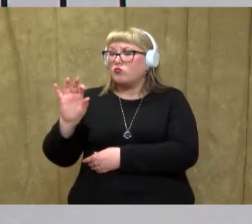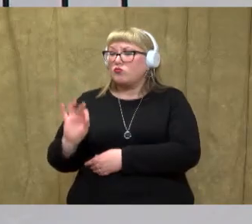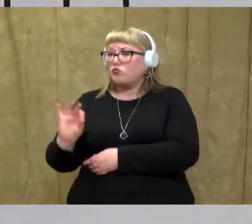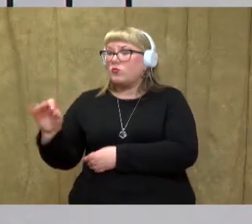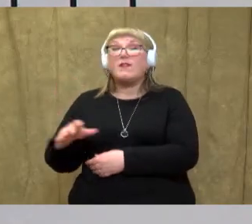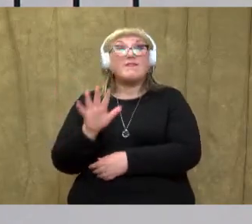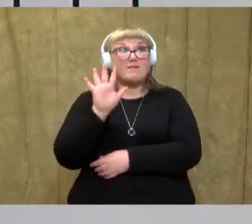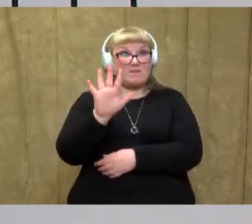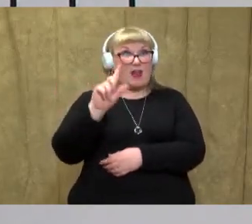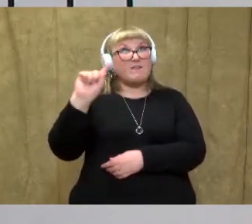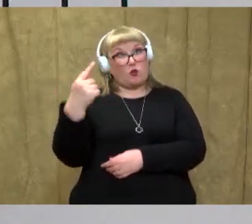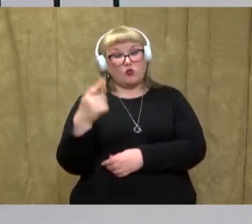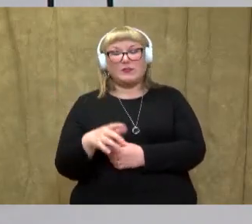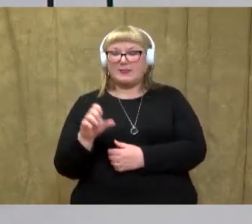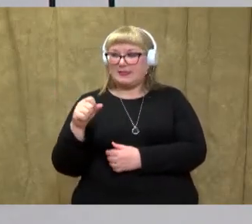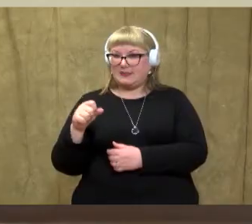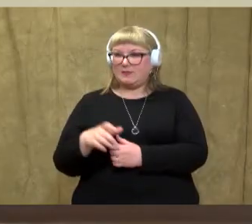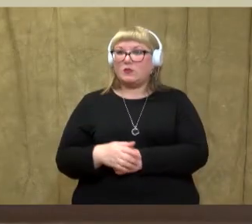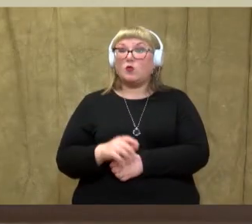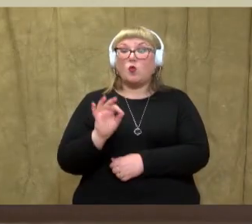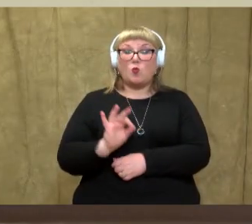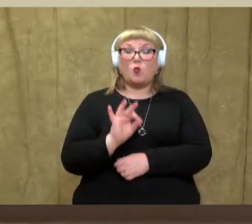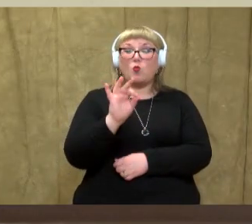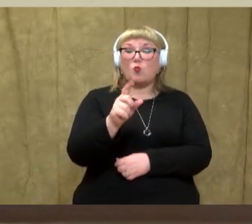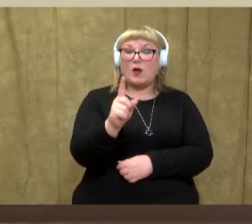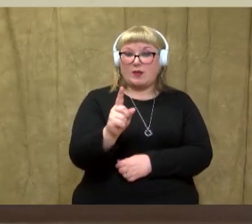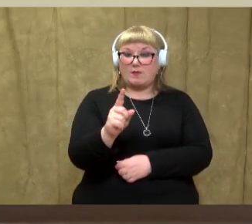Let's put 5. You ready? 1,